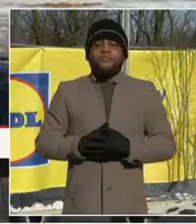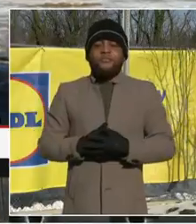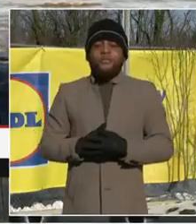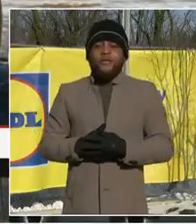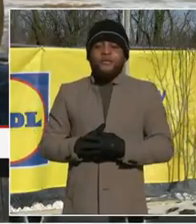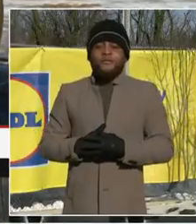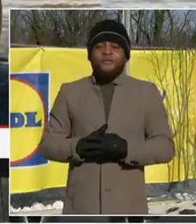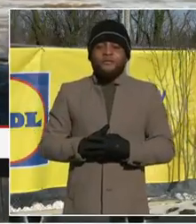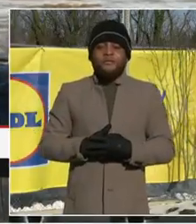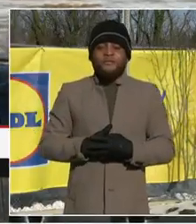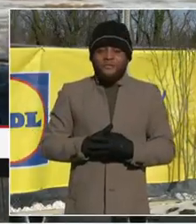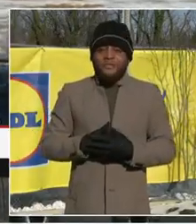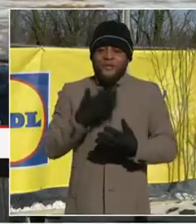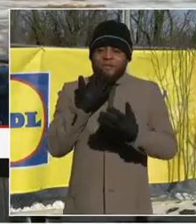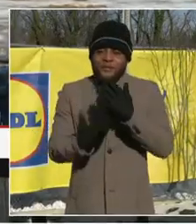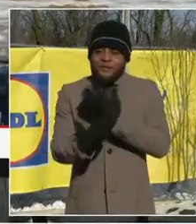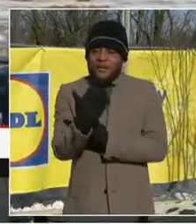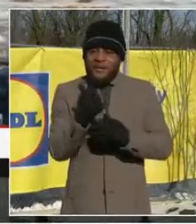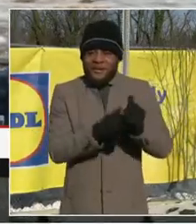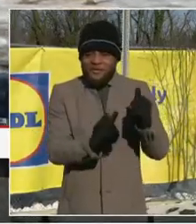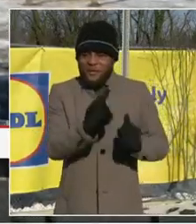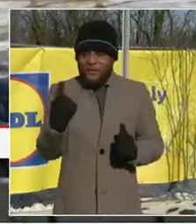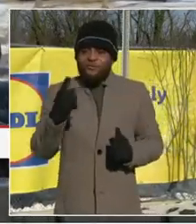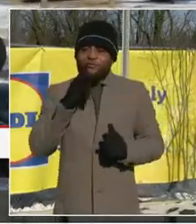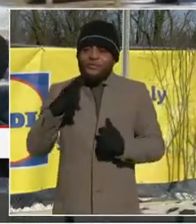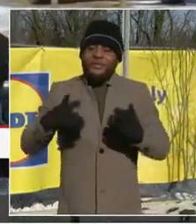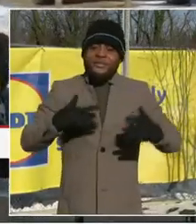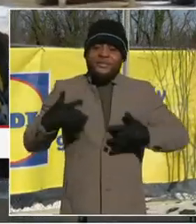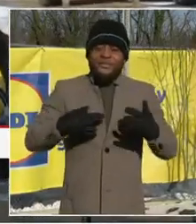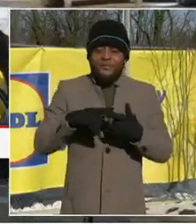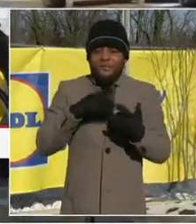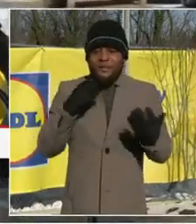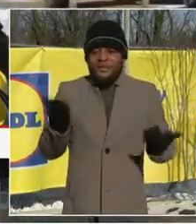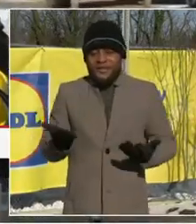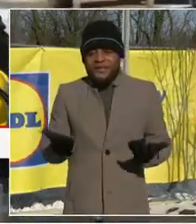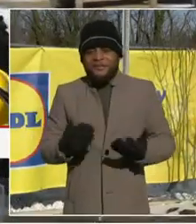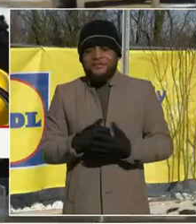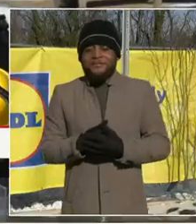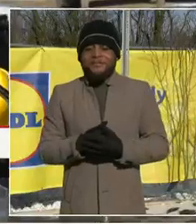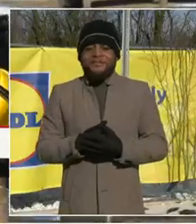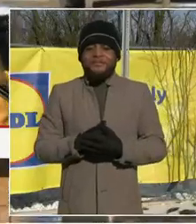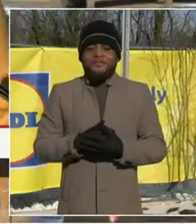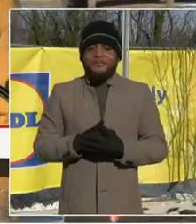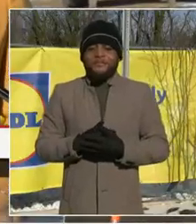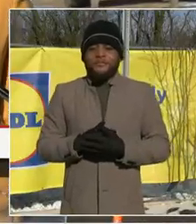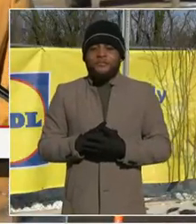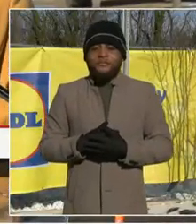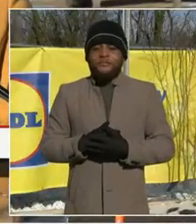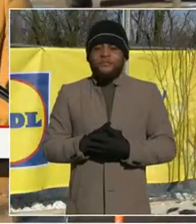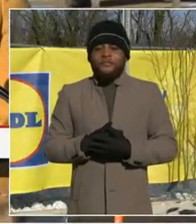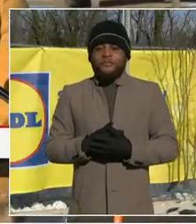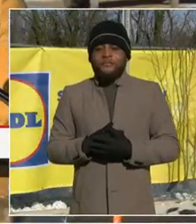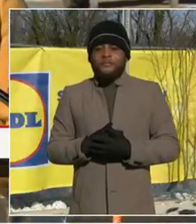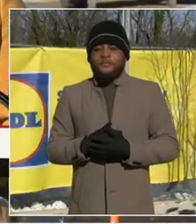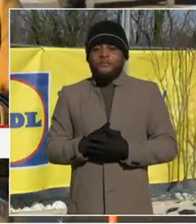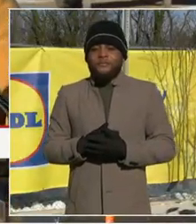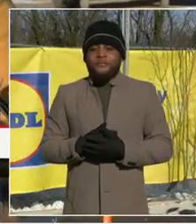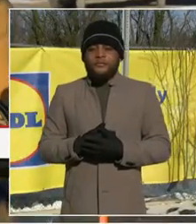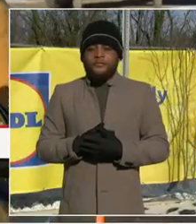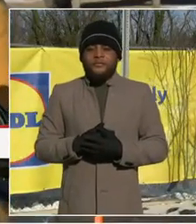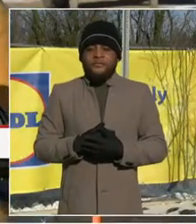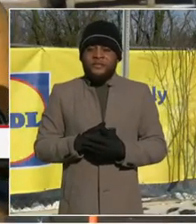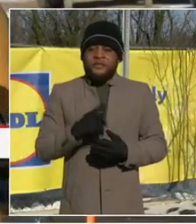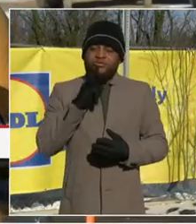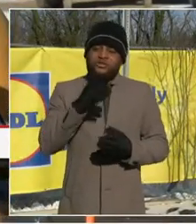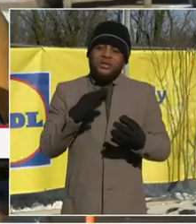Good morning, everyone. I'm very excited to be here. Thank you. So it's important, of course, to bring jobs to